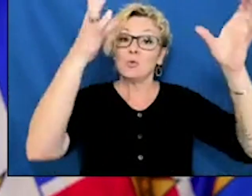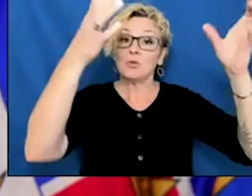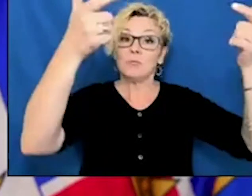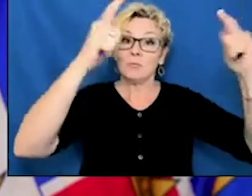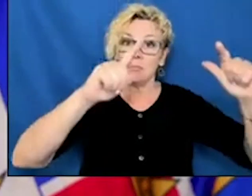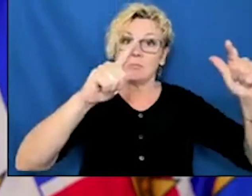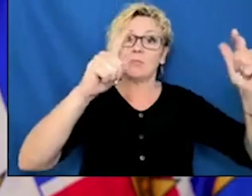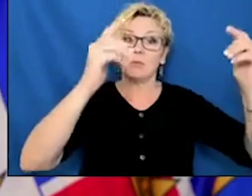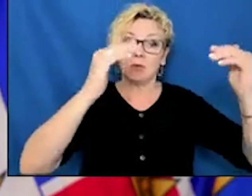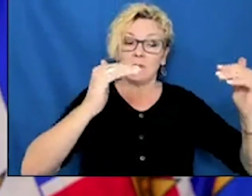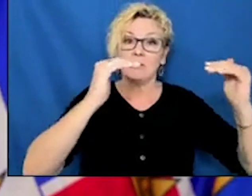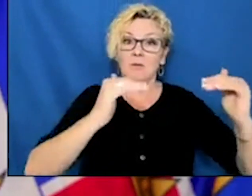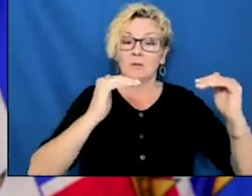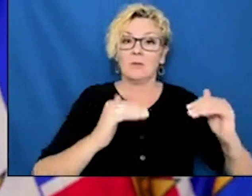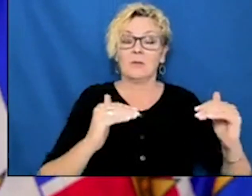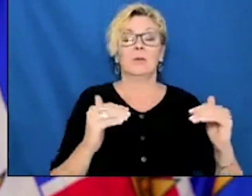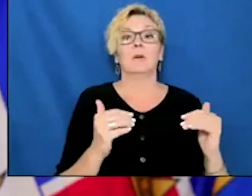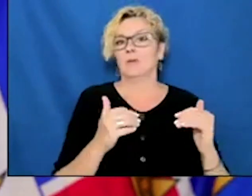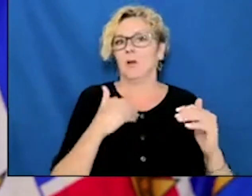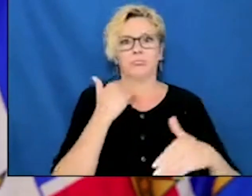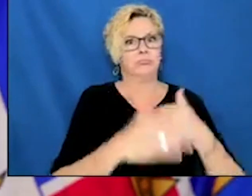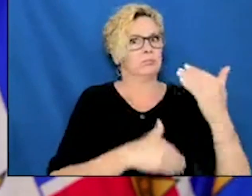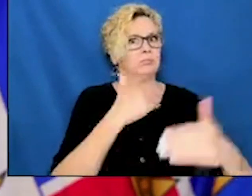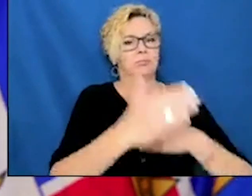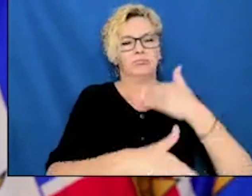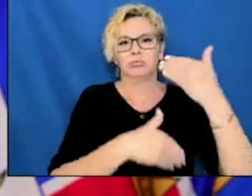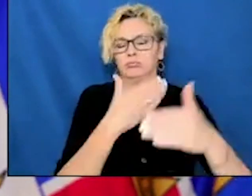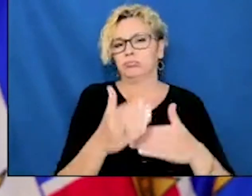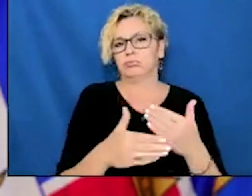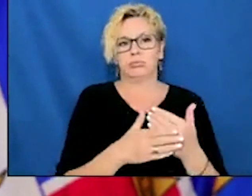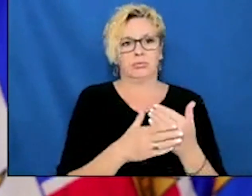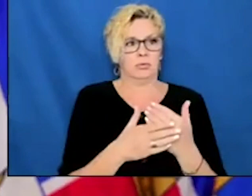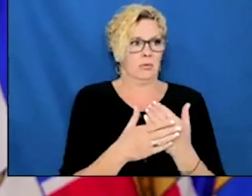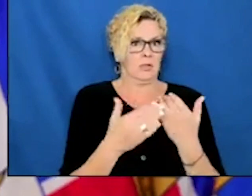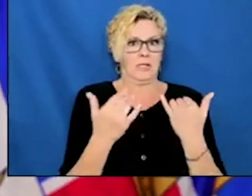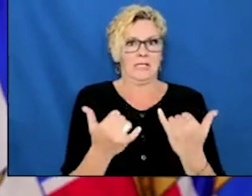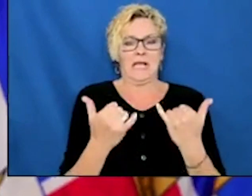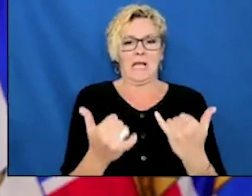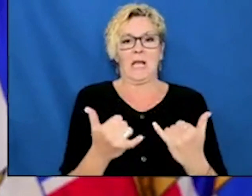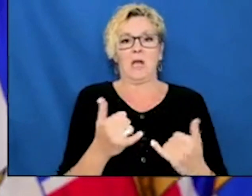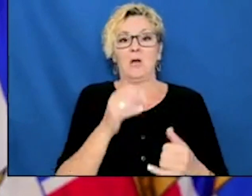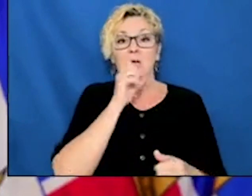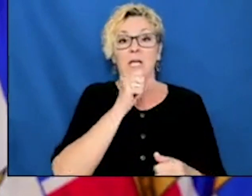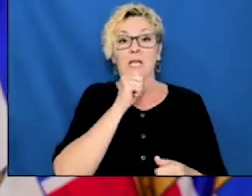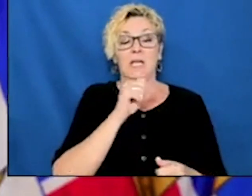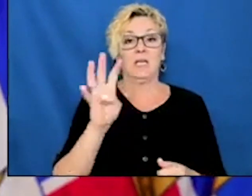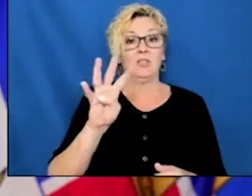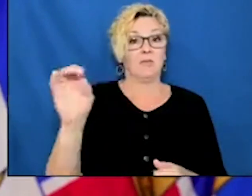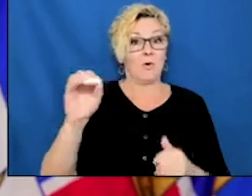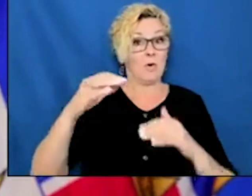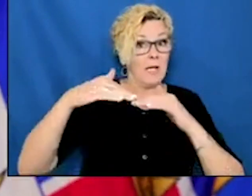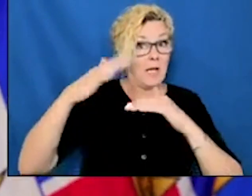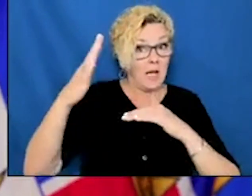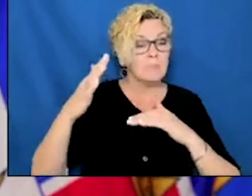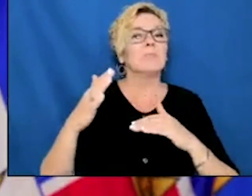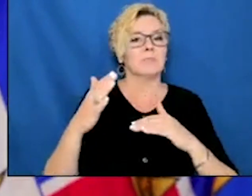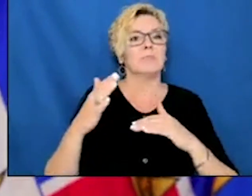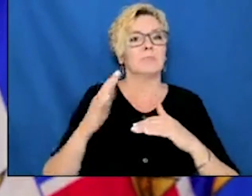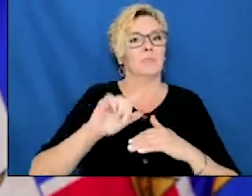the province, anyone who's 40 years of age and older will be able to book their vaccine, their